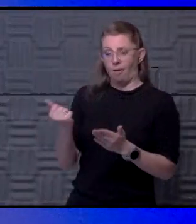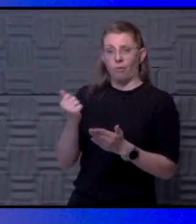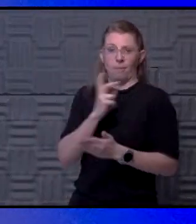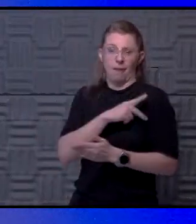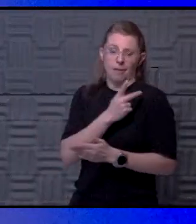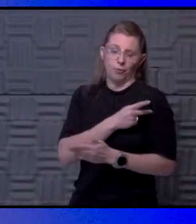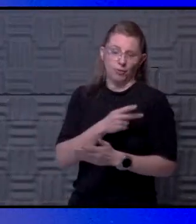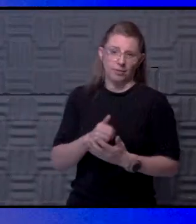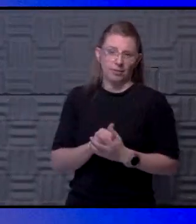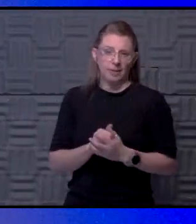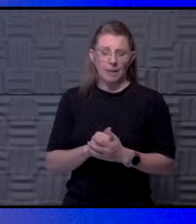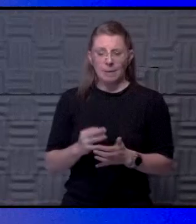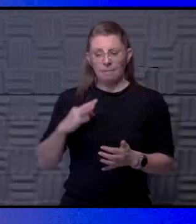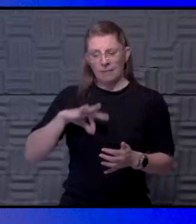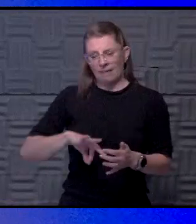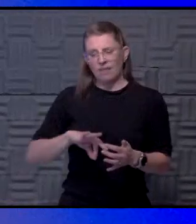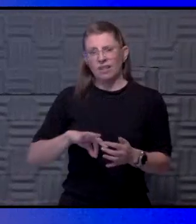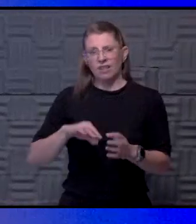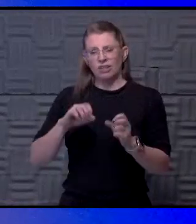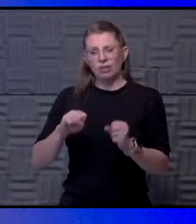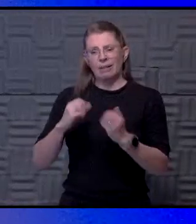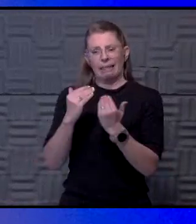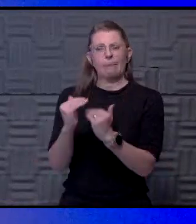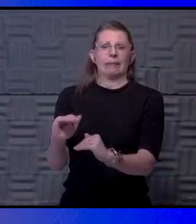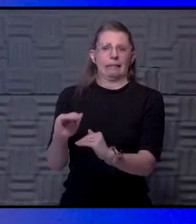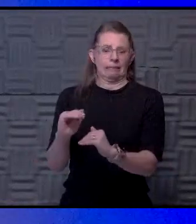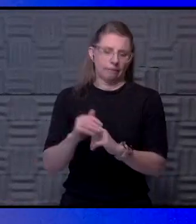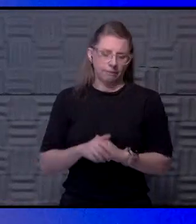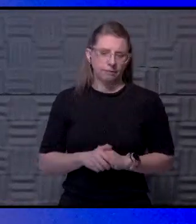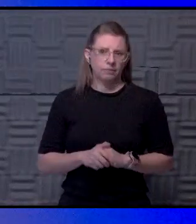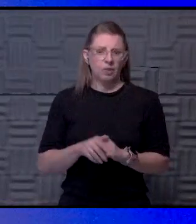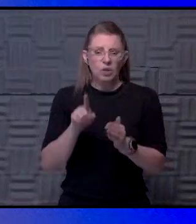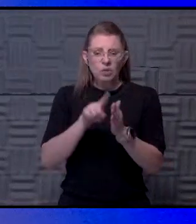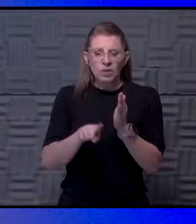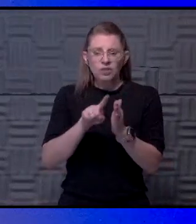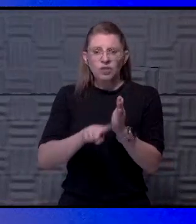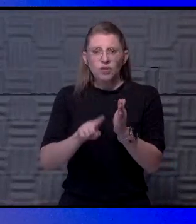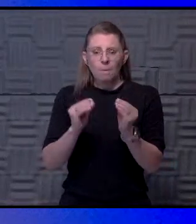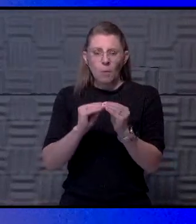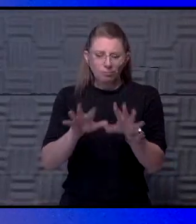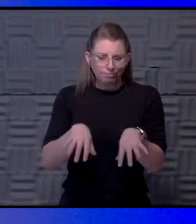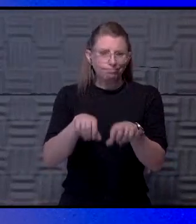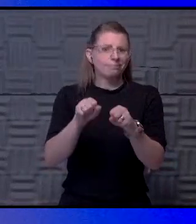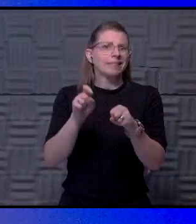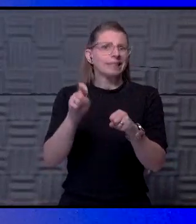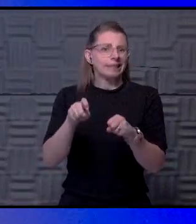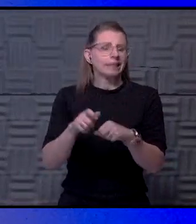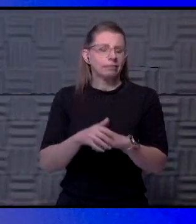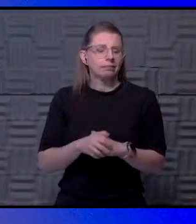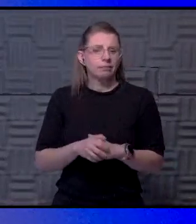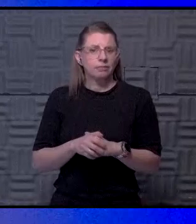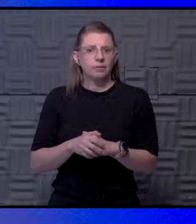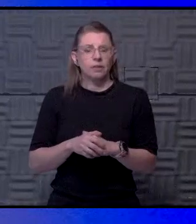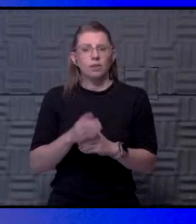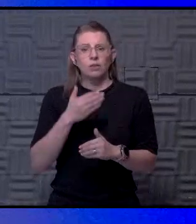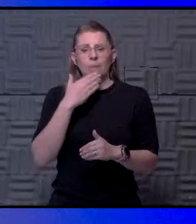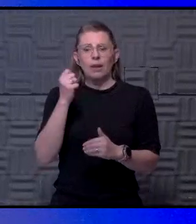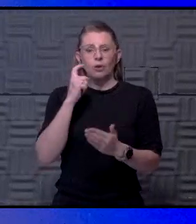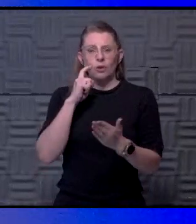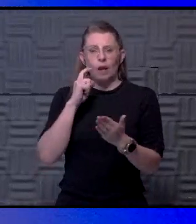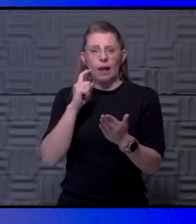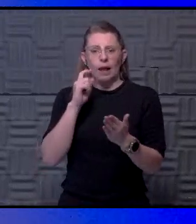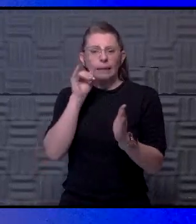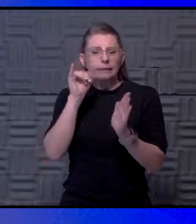think the benefit could be limited. And so I think there's a lot more research that needs to be done to better identify